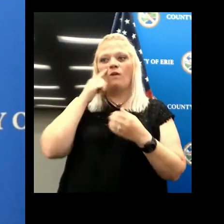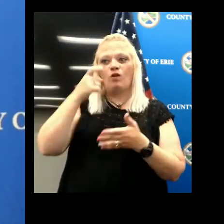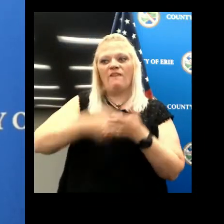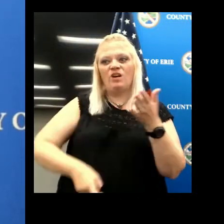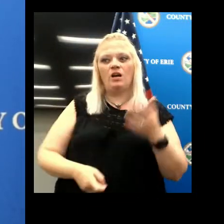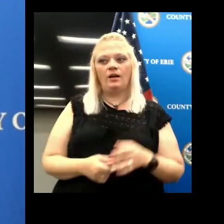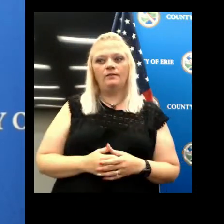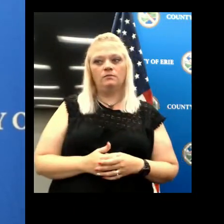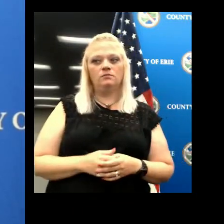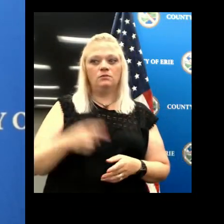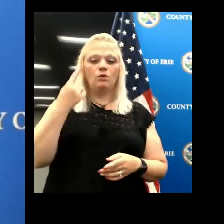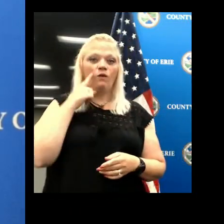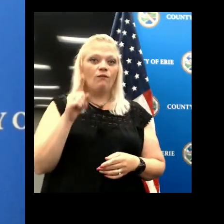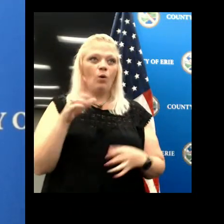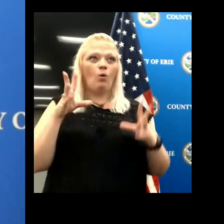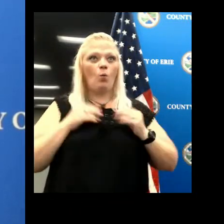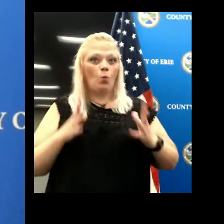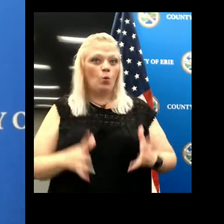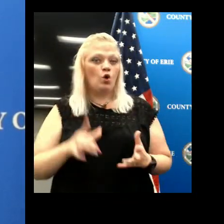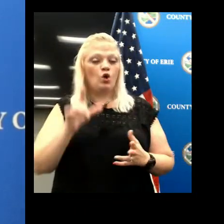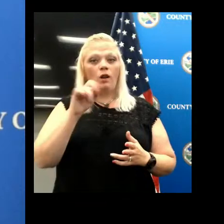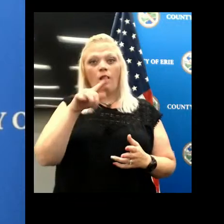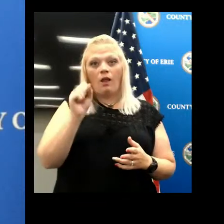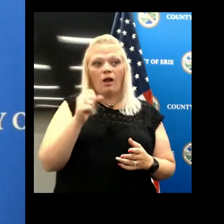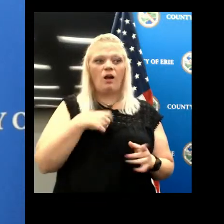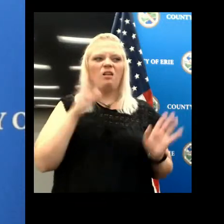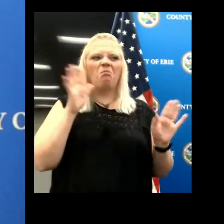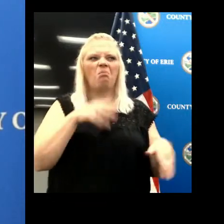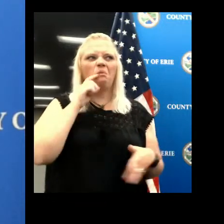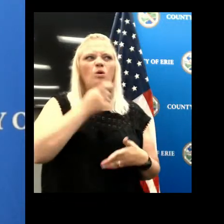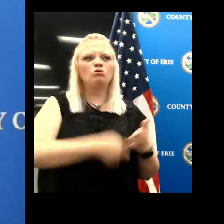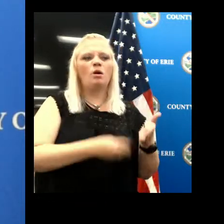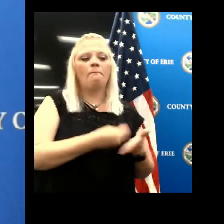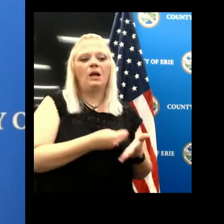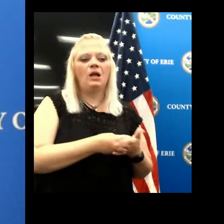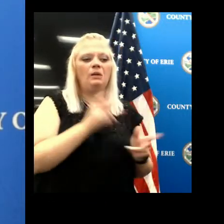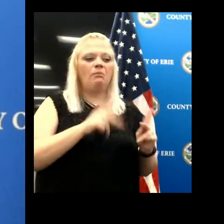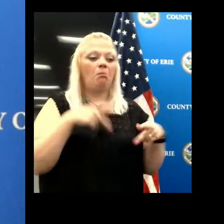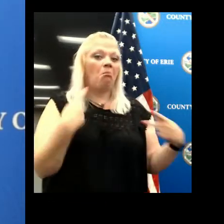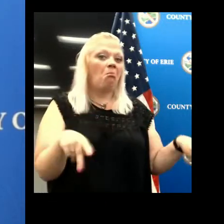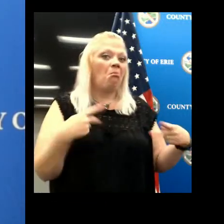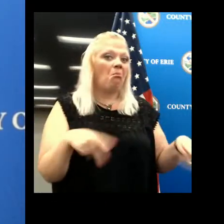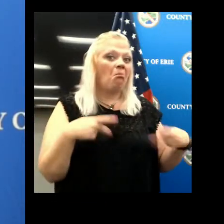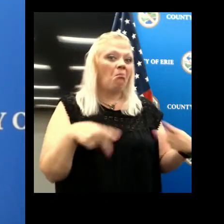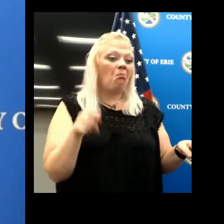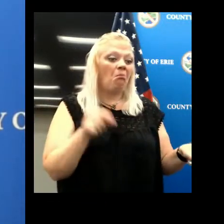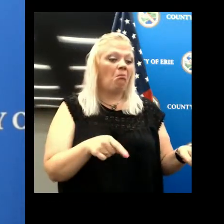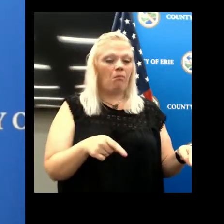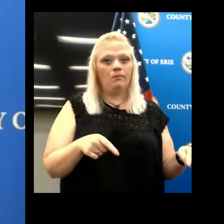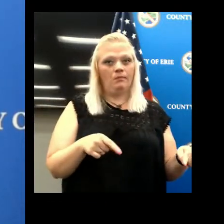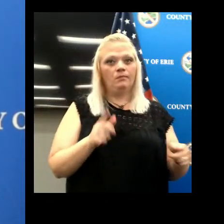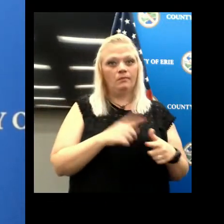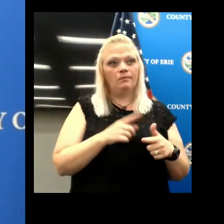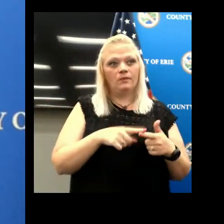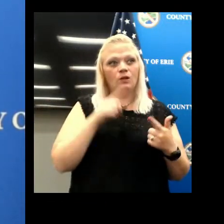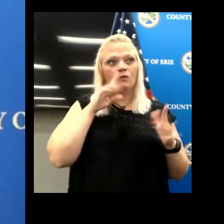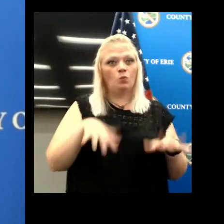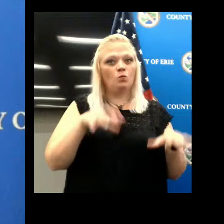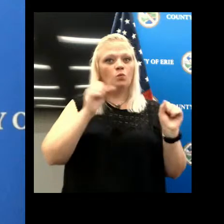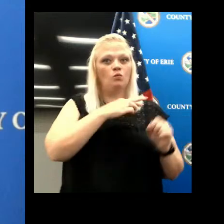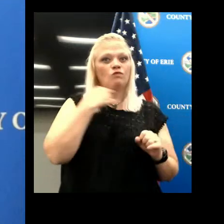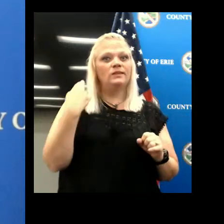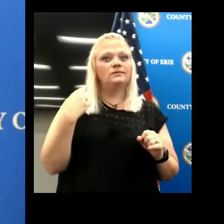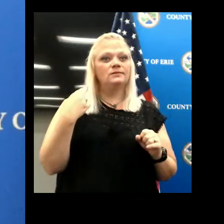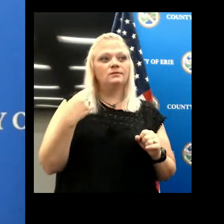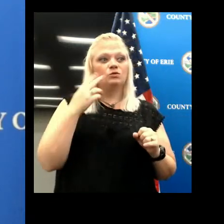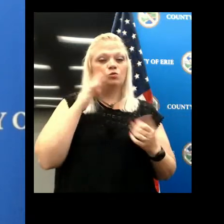So to tailgate owners or lots that are thinking, hey, we're going to charge some money and have people party here, you're running the risk of not